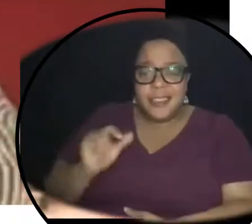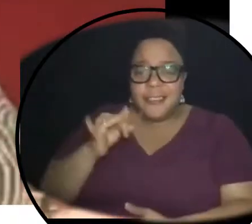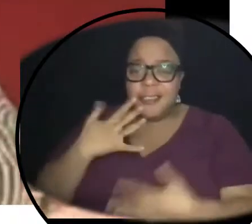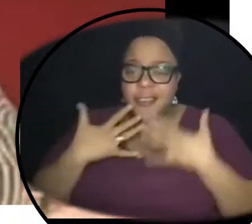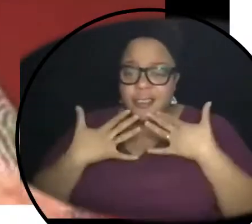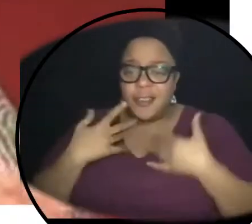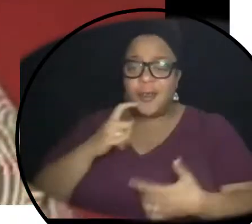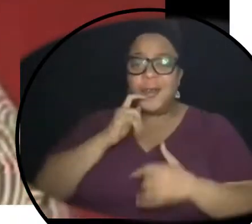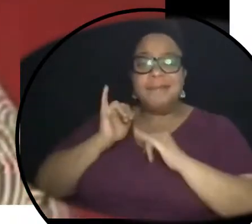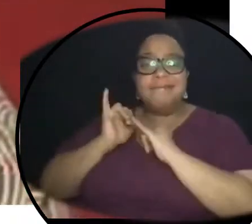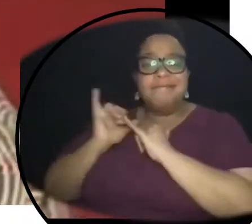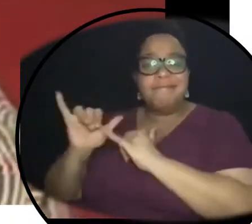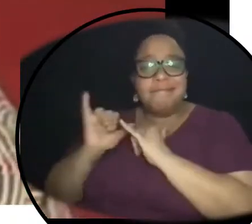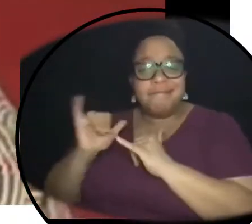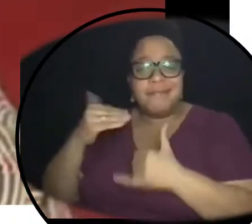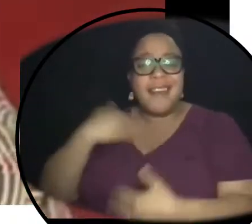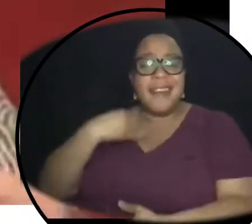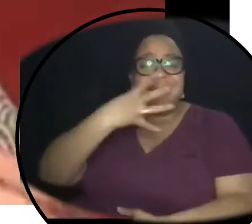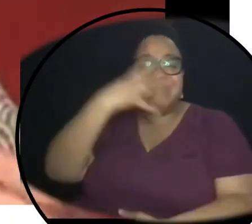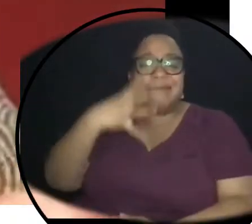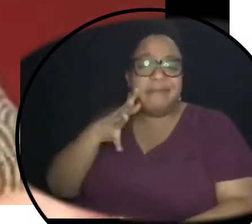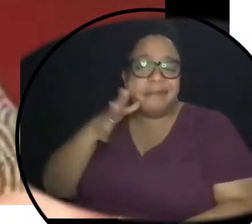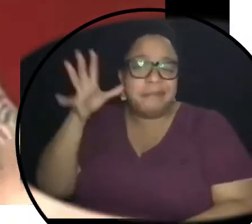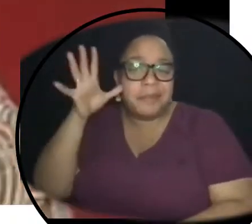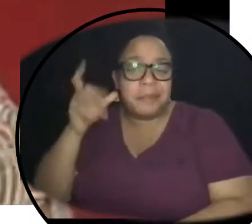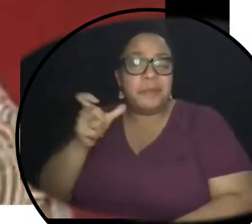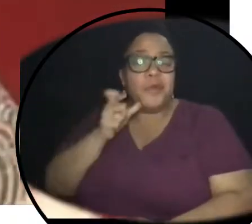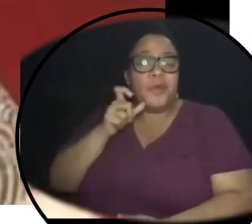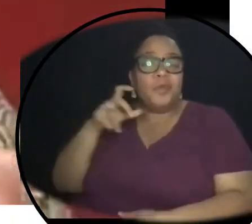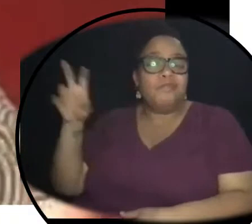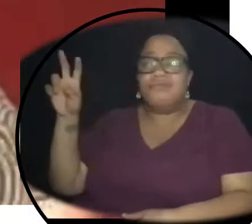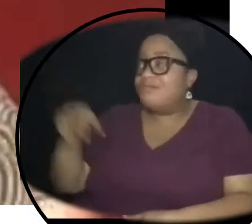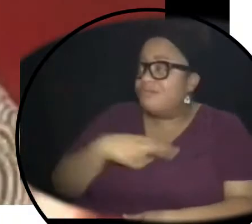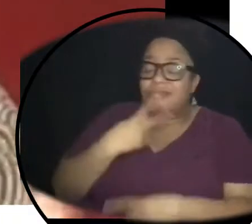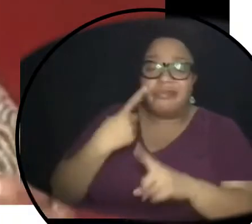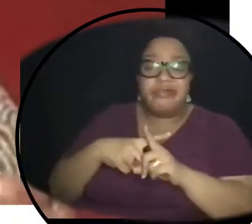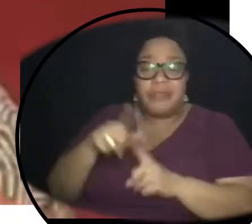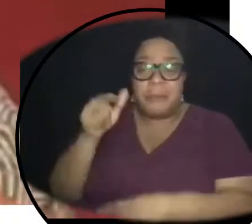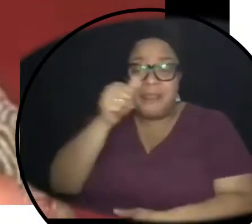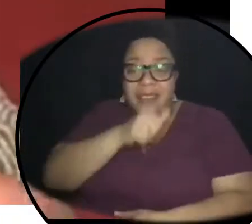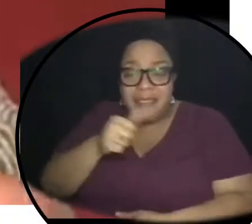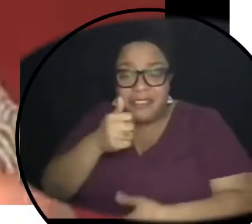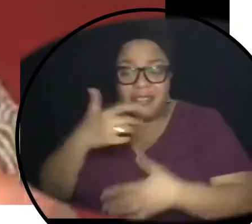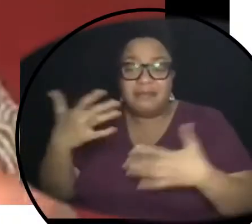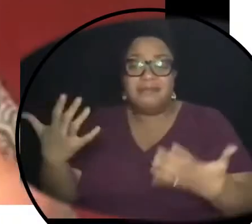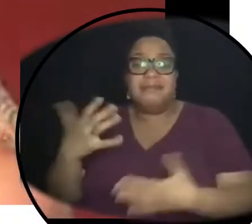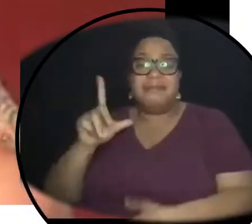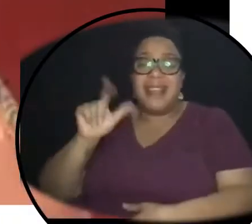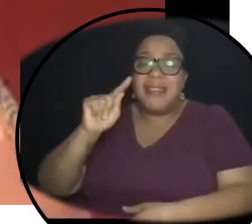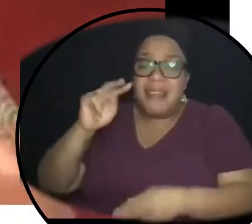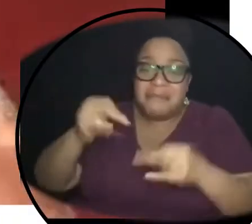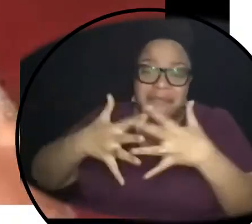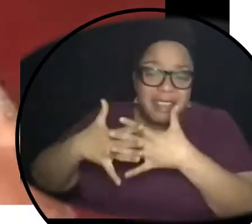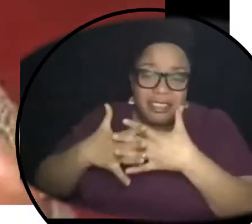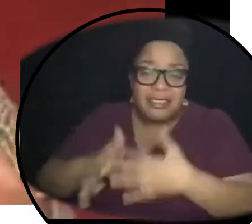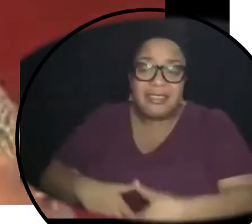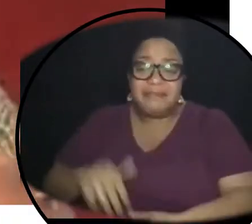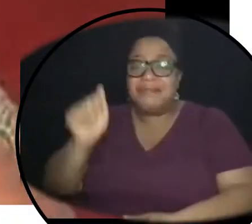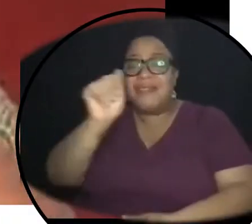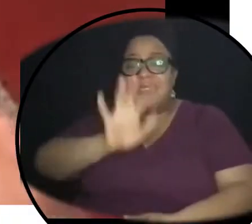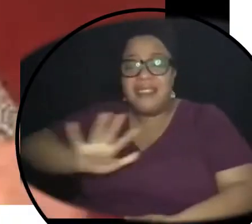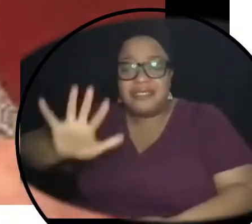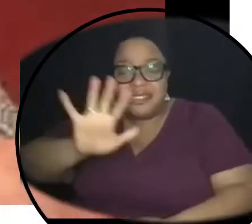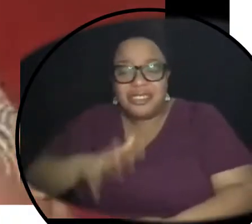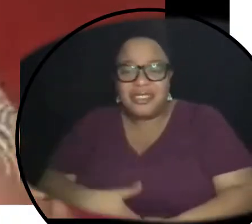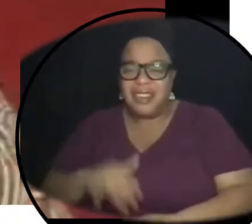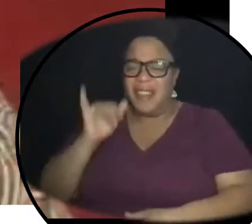we use in Italy to name kids of immigrants, born and or raised in Italy. So I try to historicize